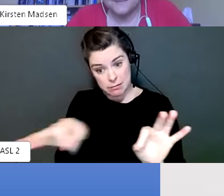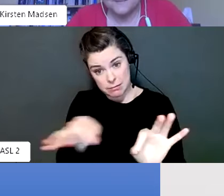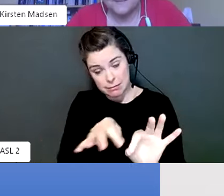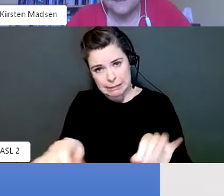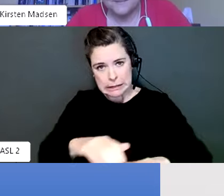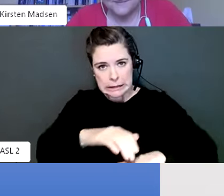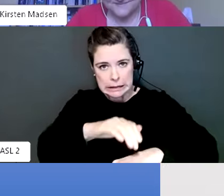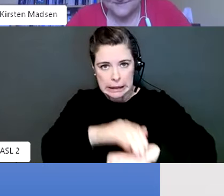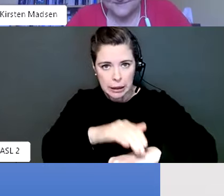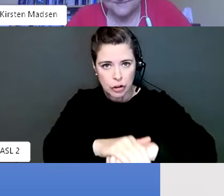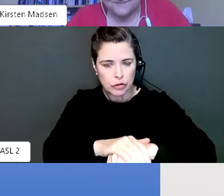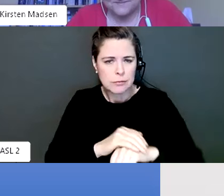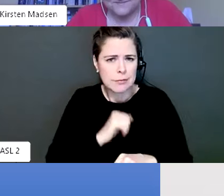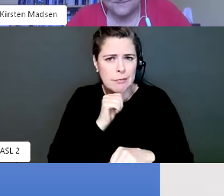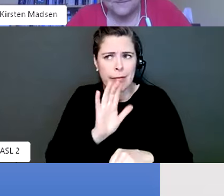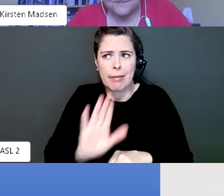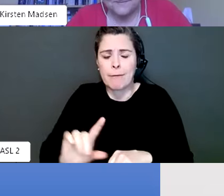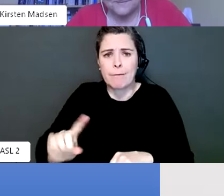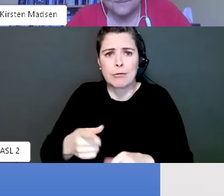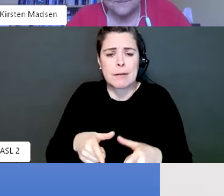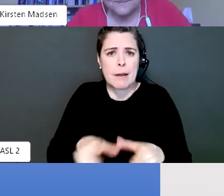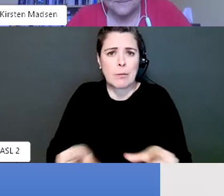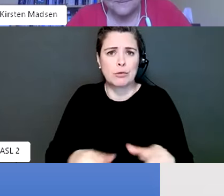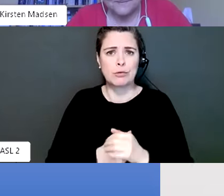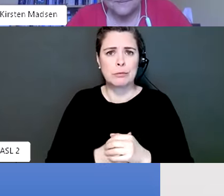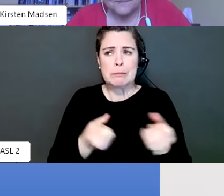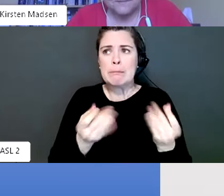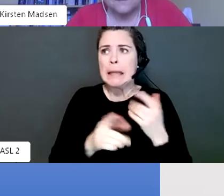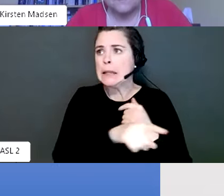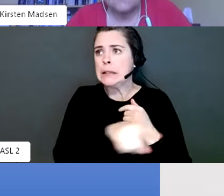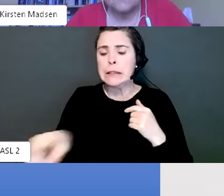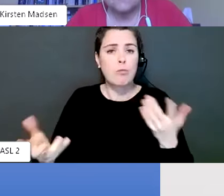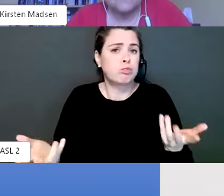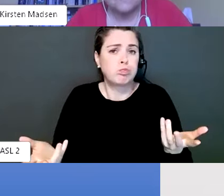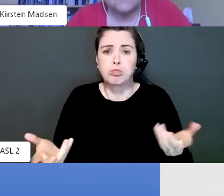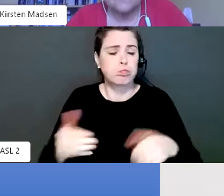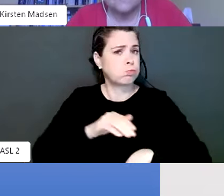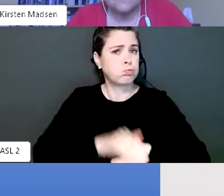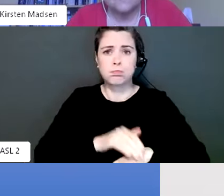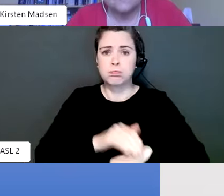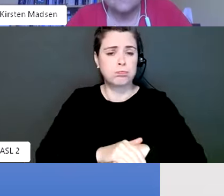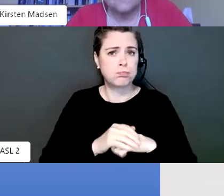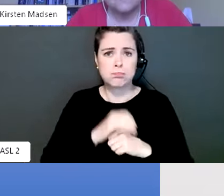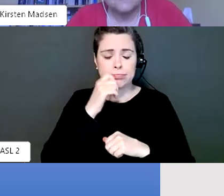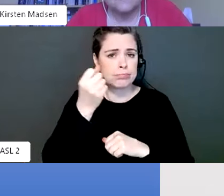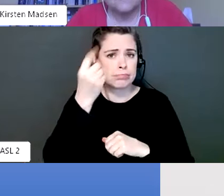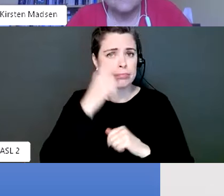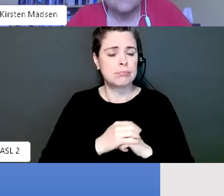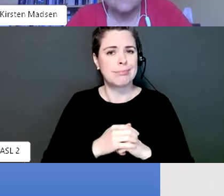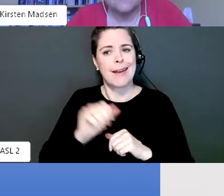speak ASL. So it's important to understand that there's a big difference when you're